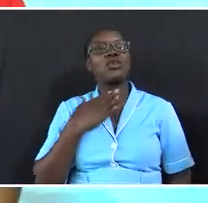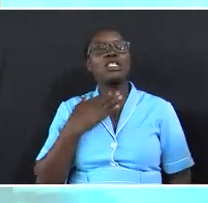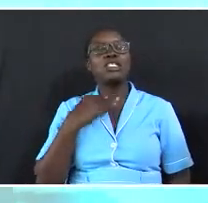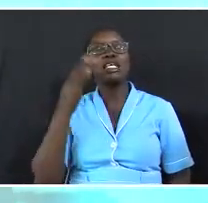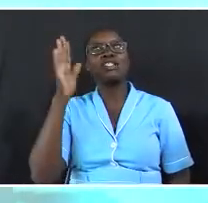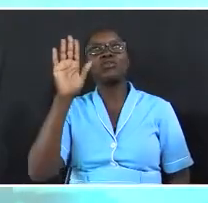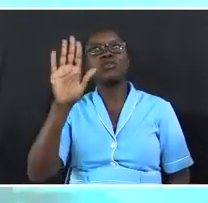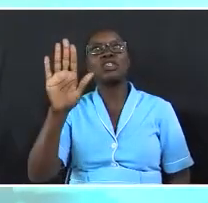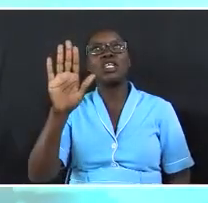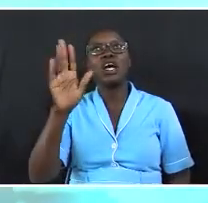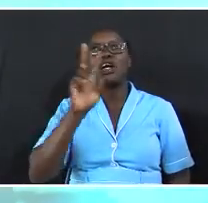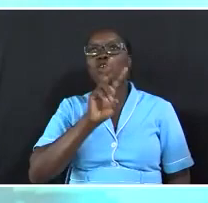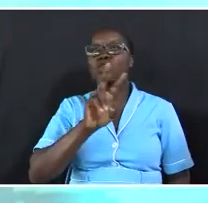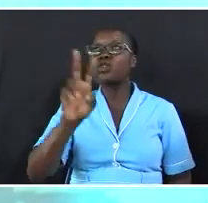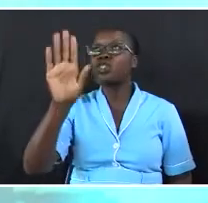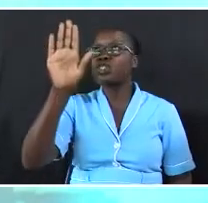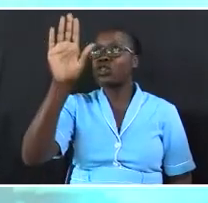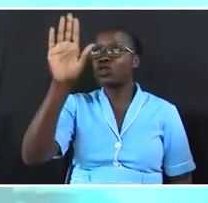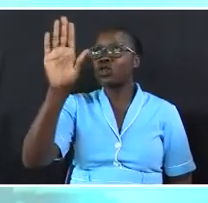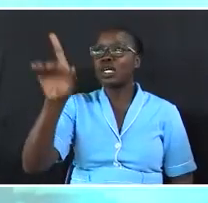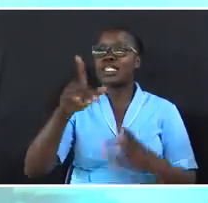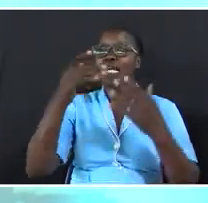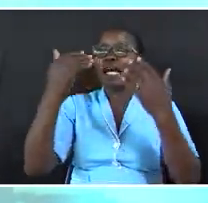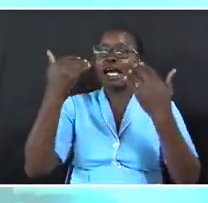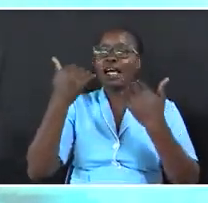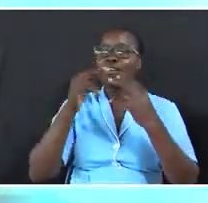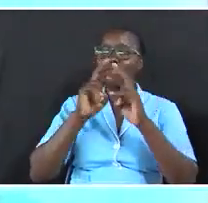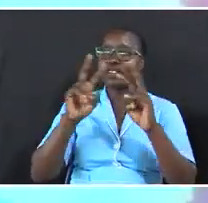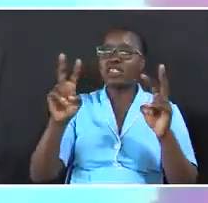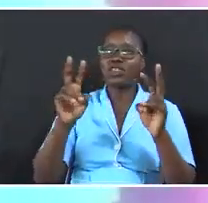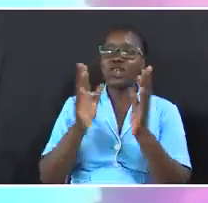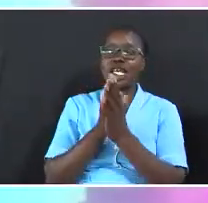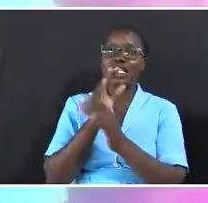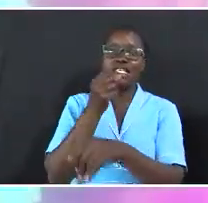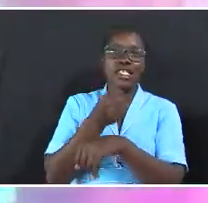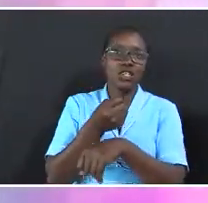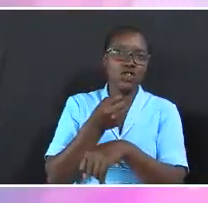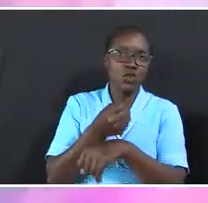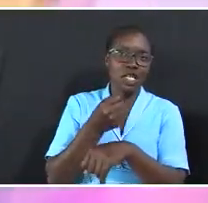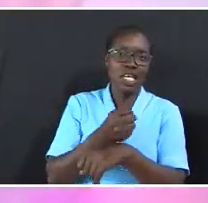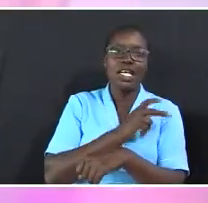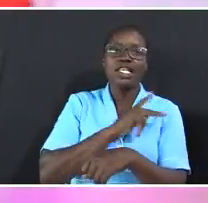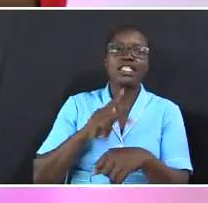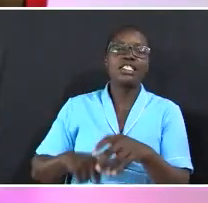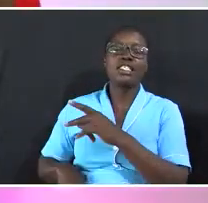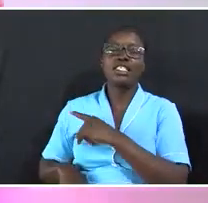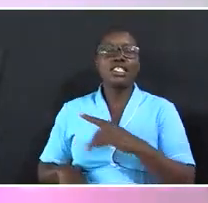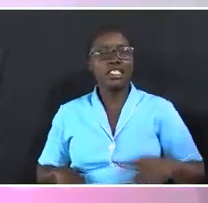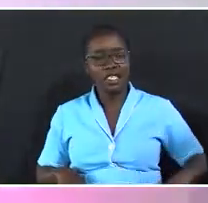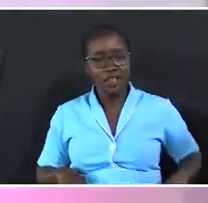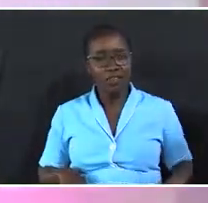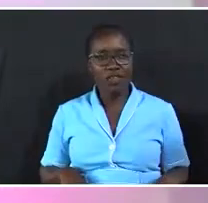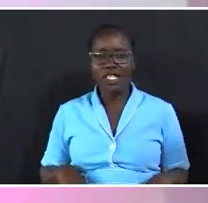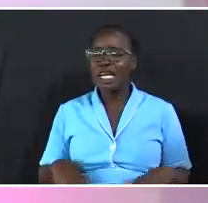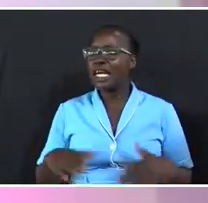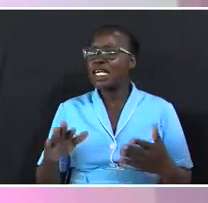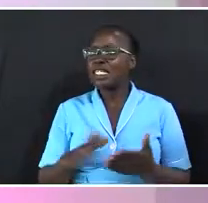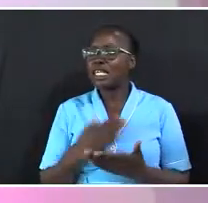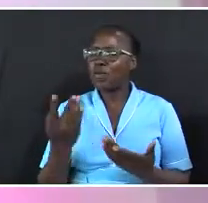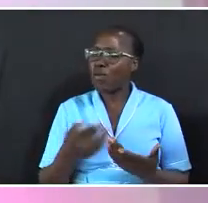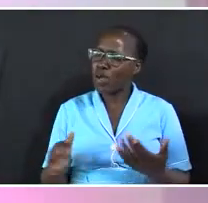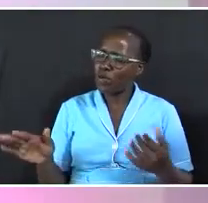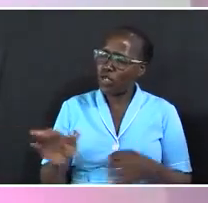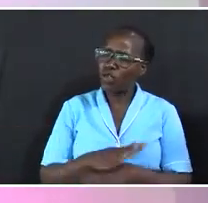for thee to see you as I have seen you in the sanctuary. This was King David. This was someone who had